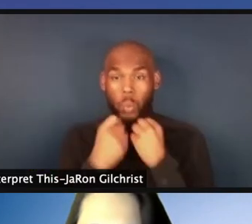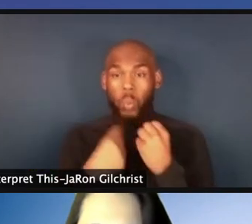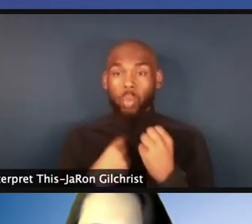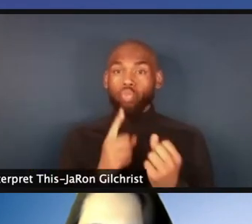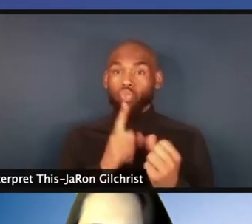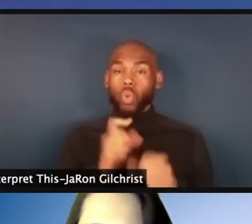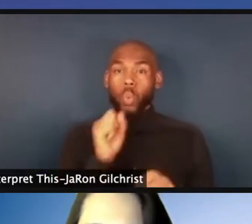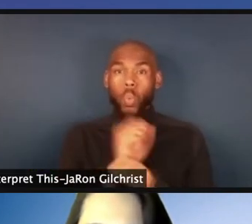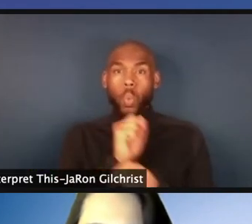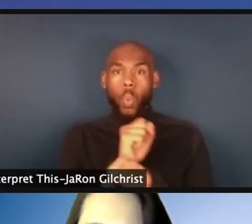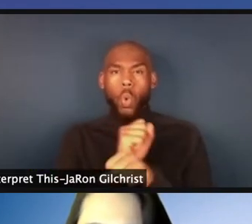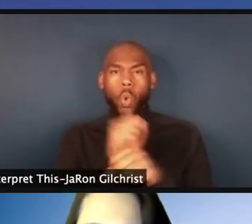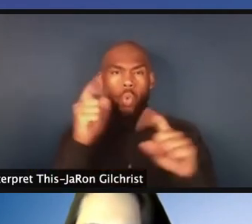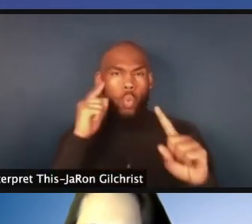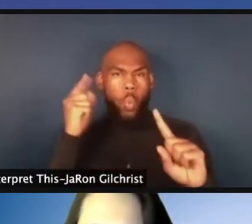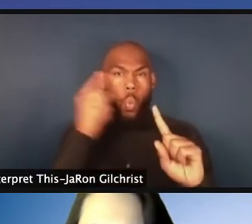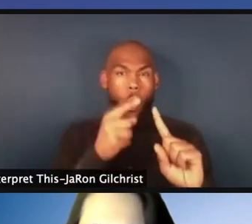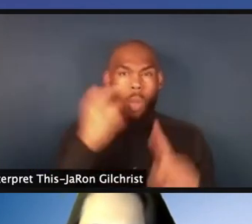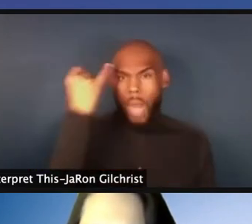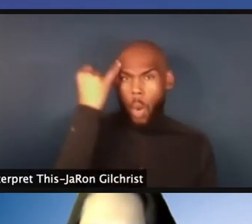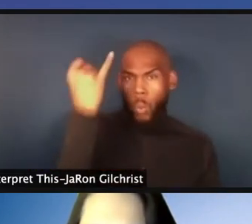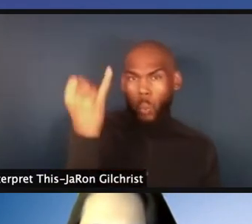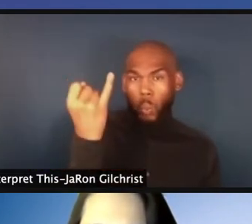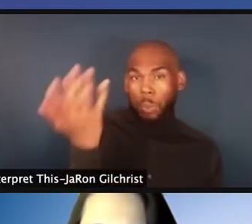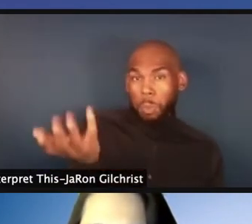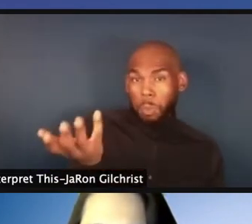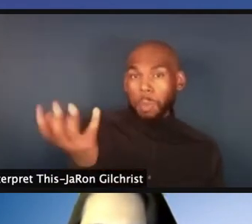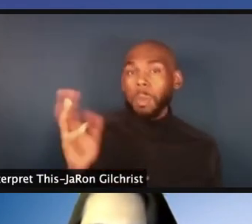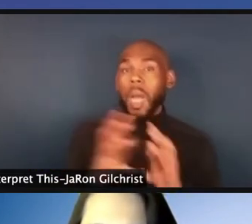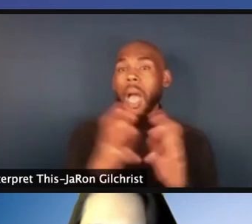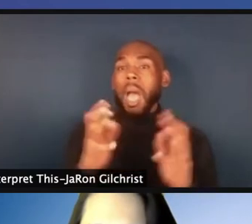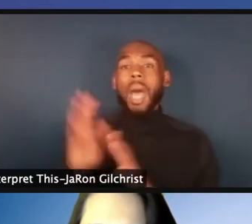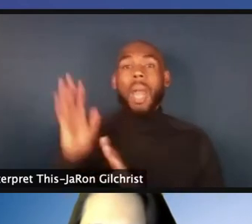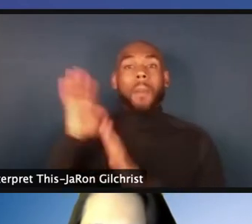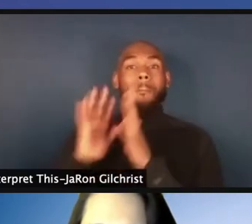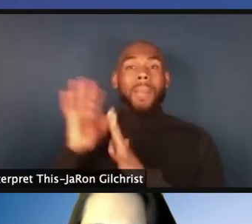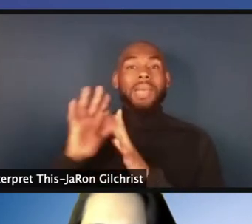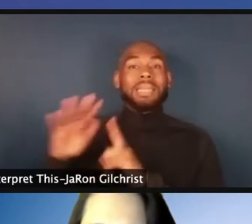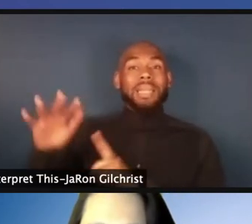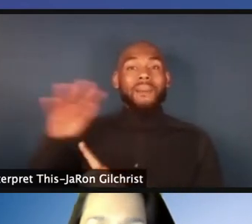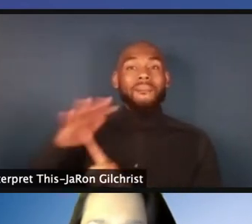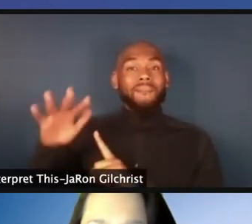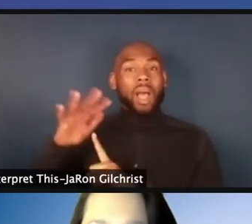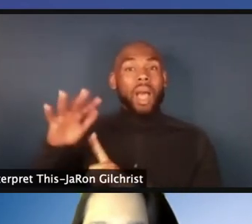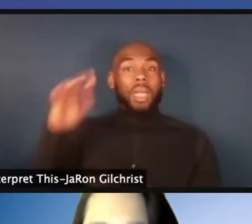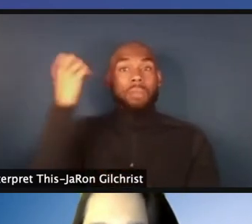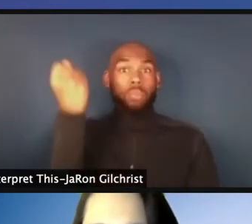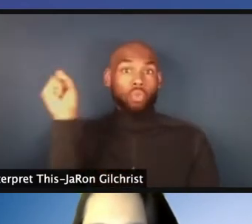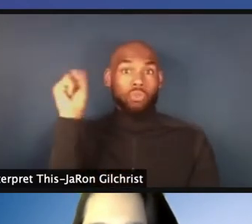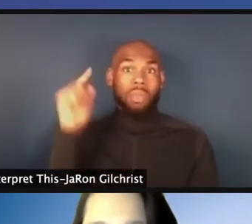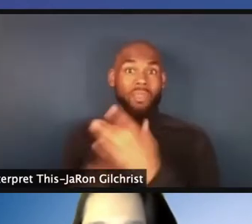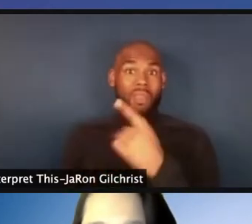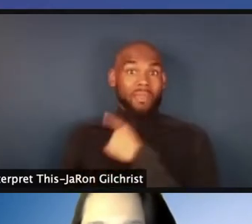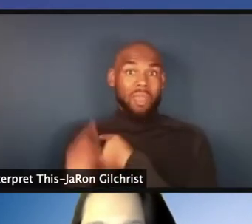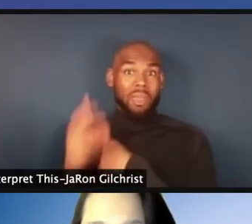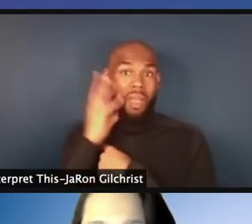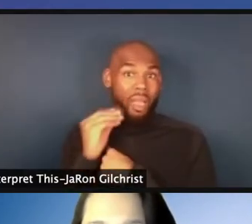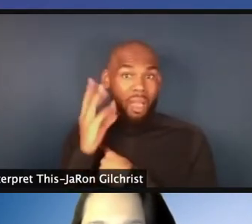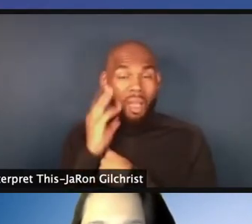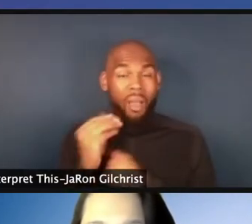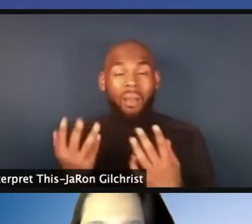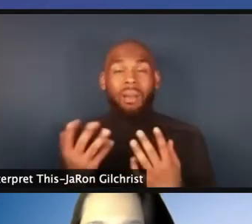notion that you know, a lot of past environmentalist movements have had that is